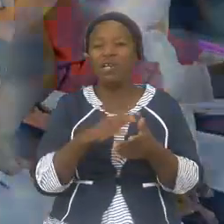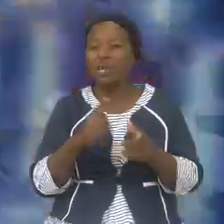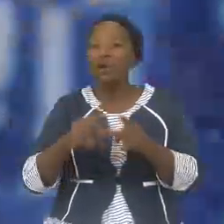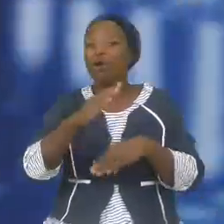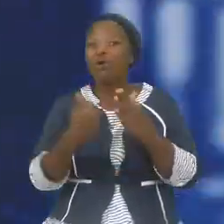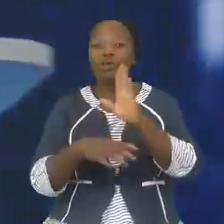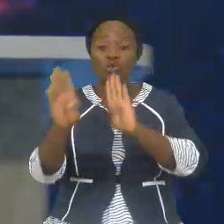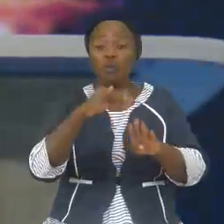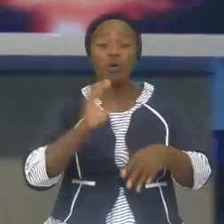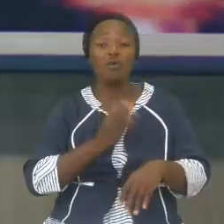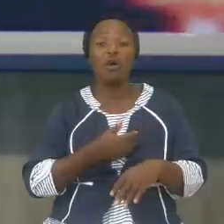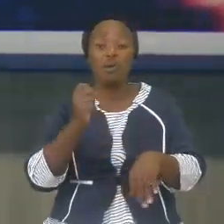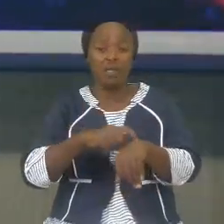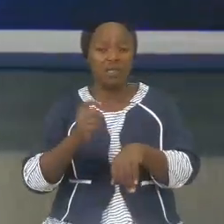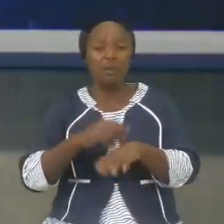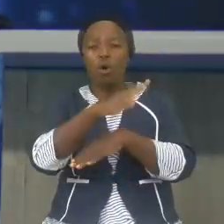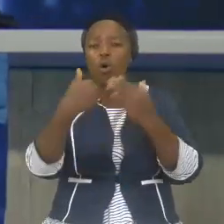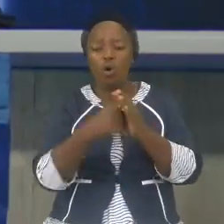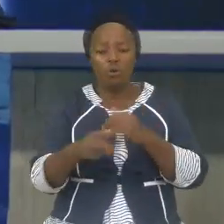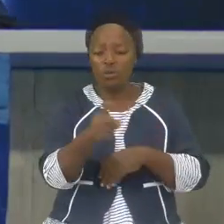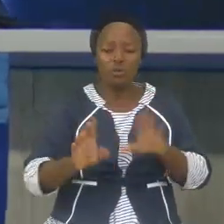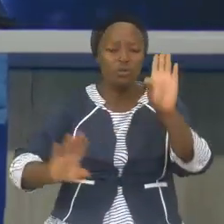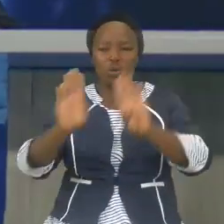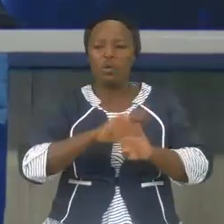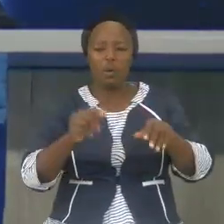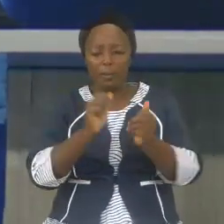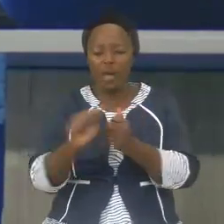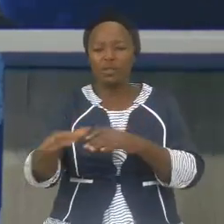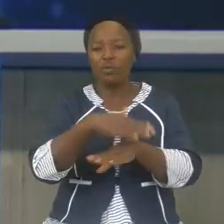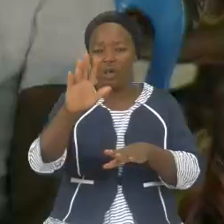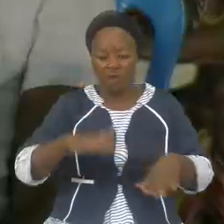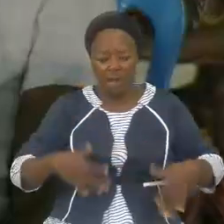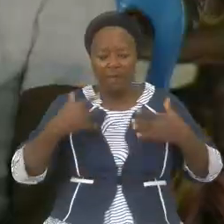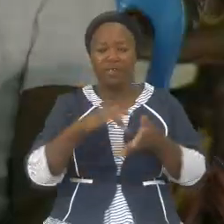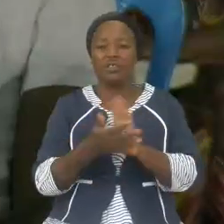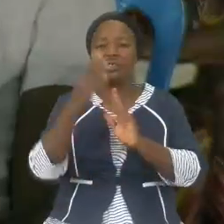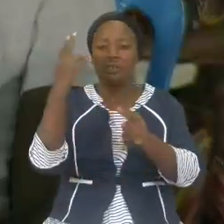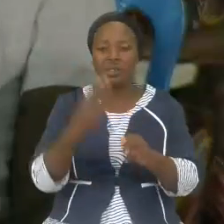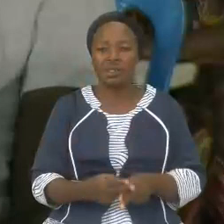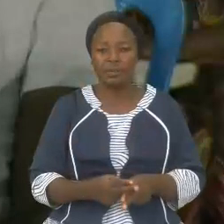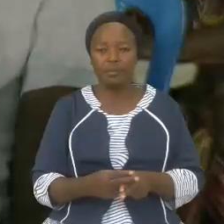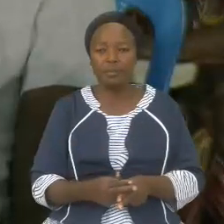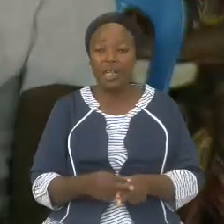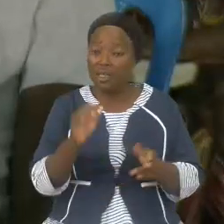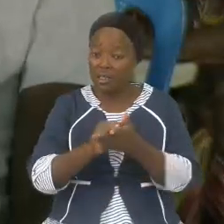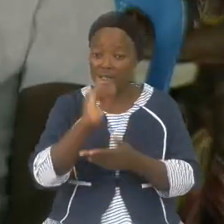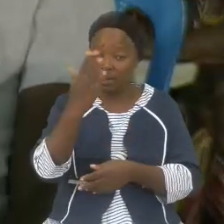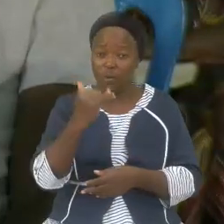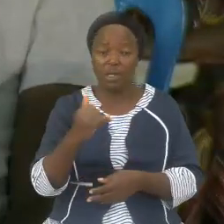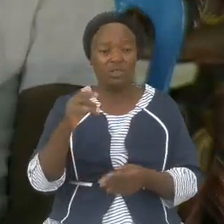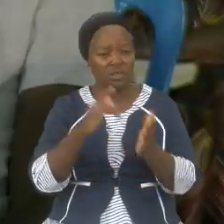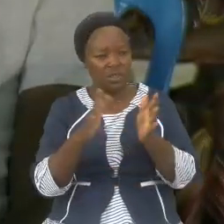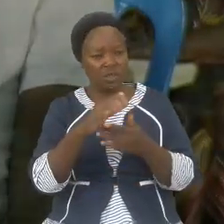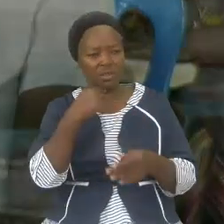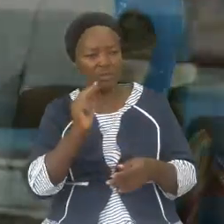time, all that trouble will pass over your life in Jesus' name. That's what Jesus said. Look at this